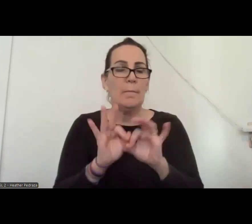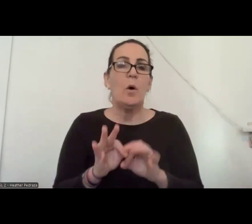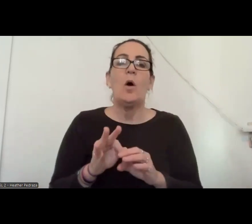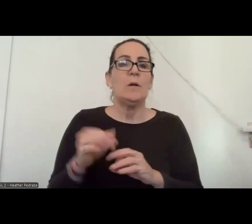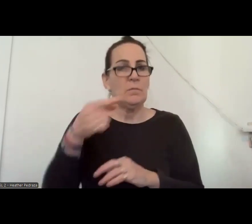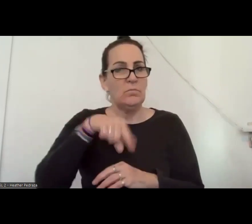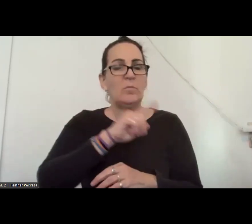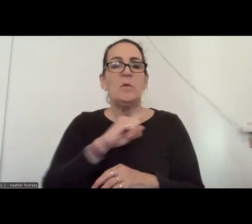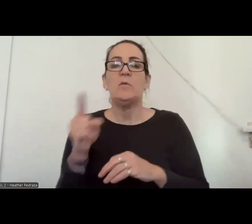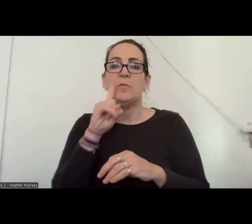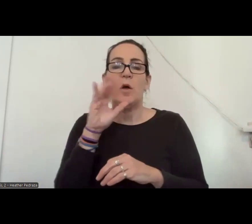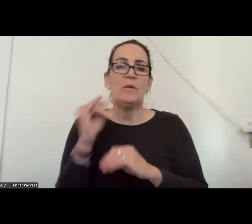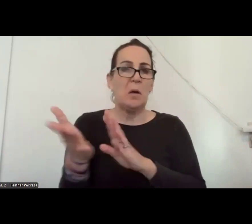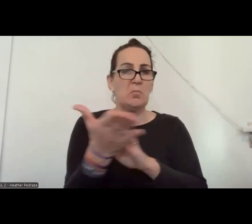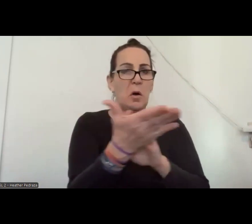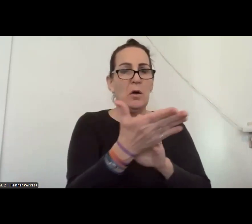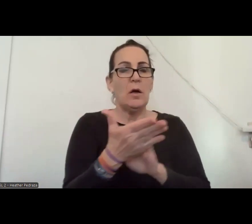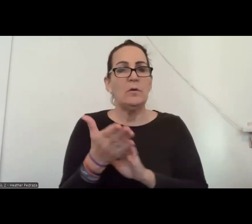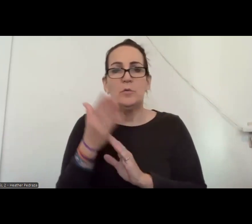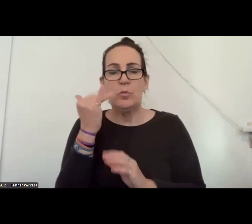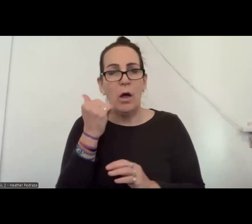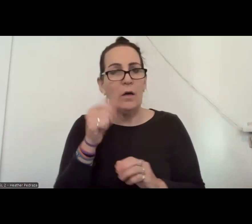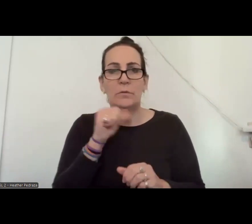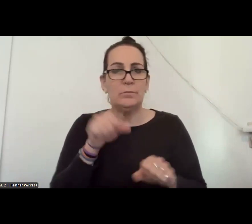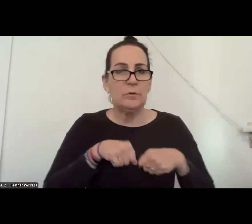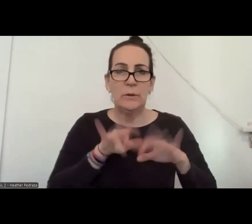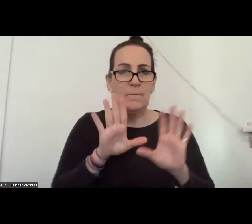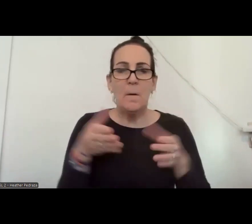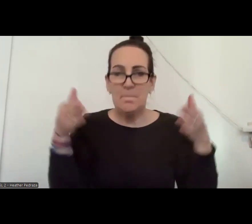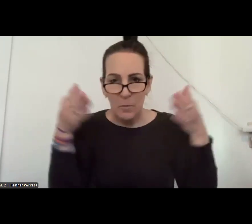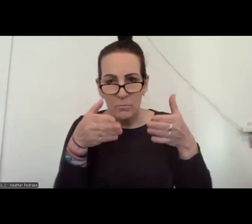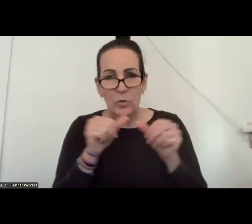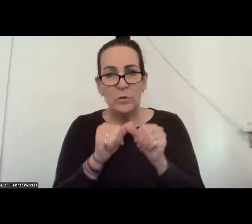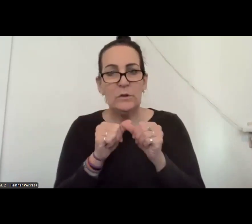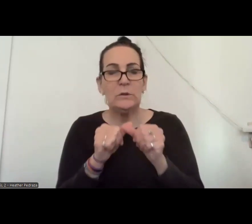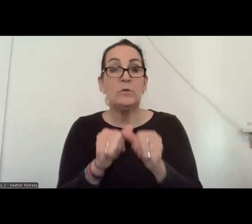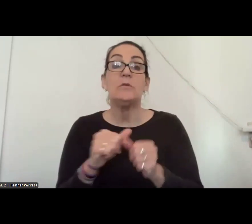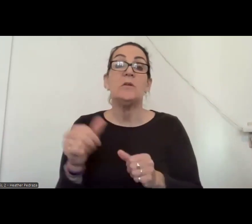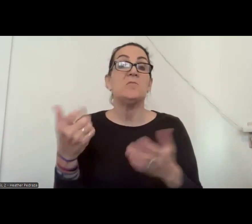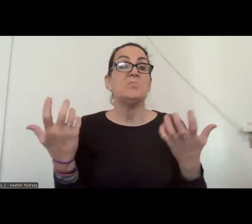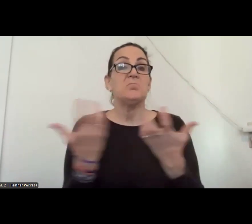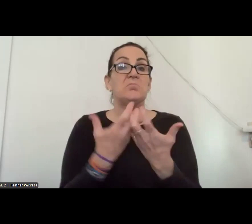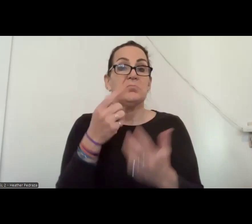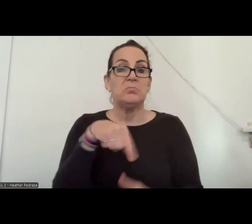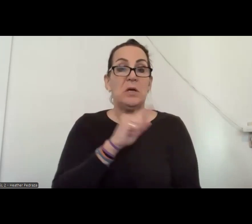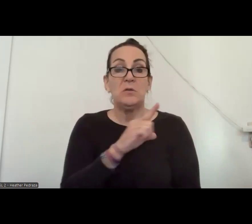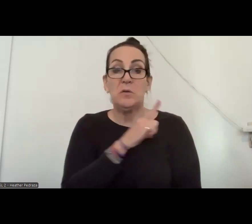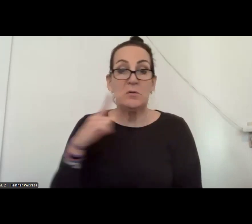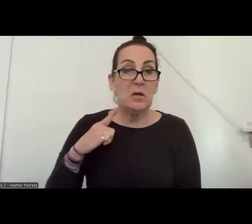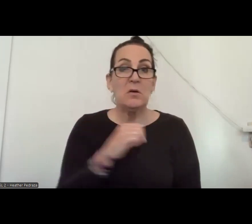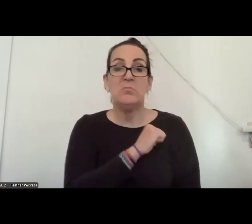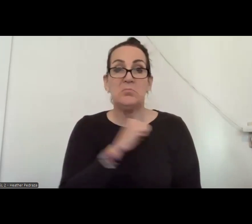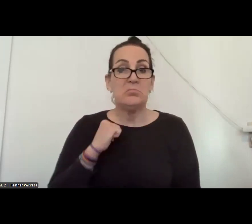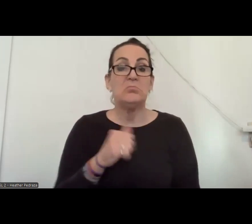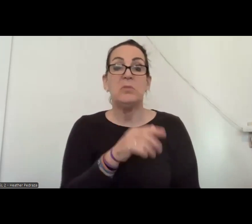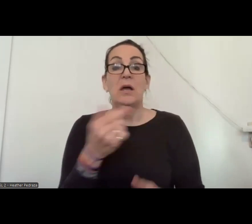this administration, Governor Newsom's administration, to the legislature and stakeholders across the state that we're going strong in our